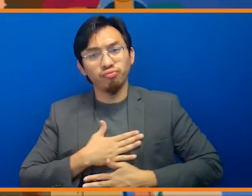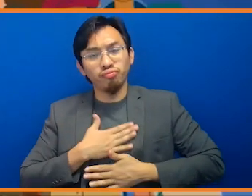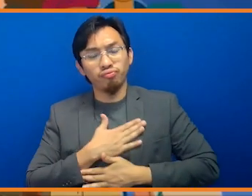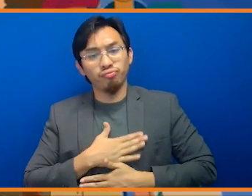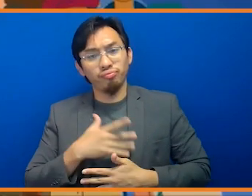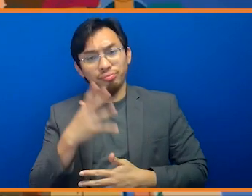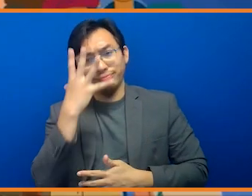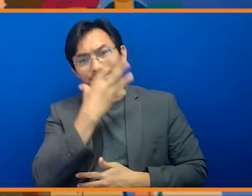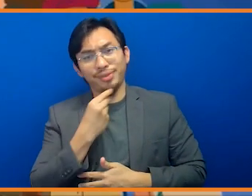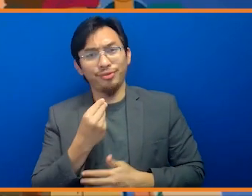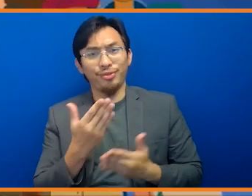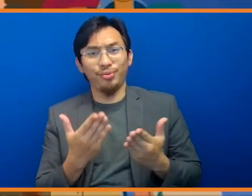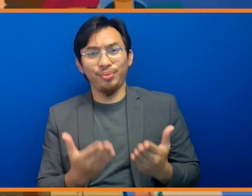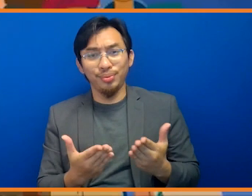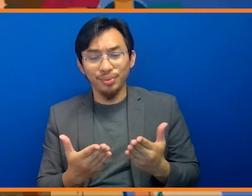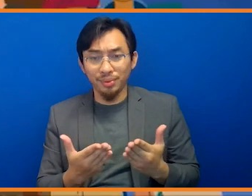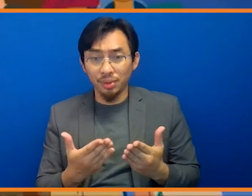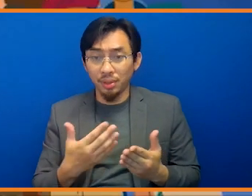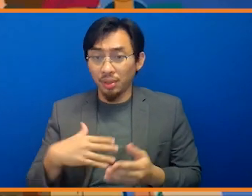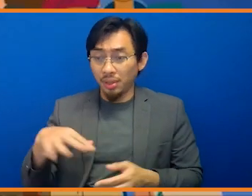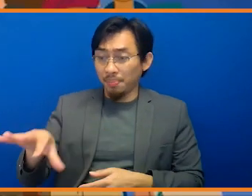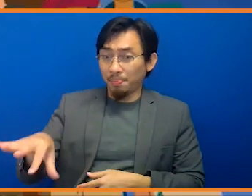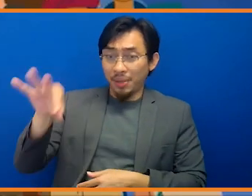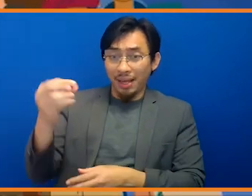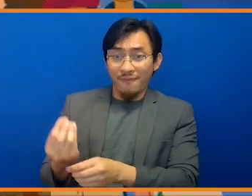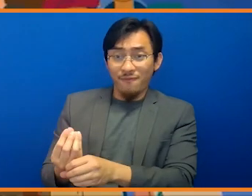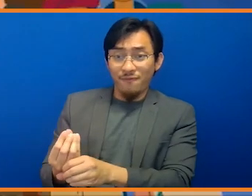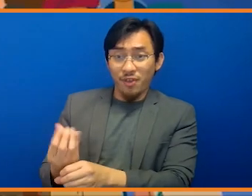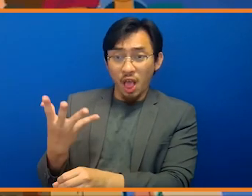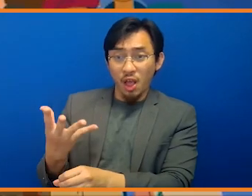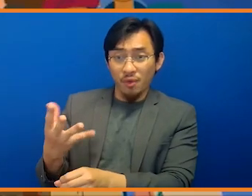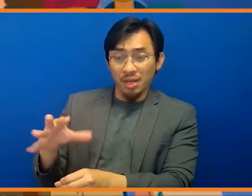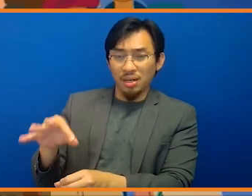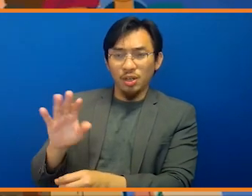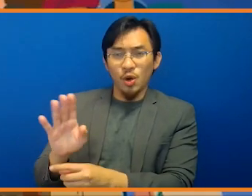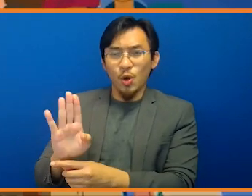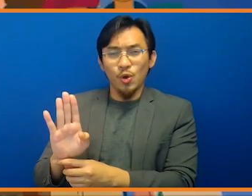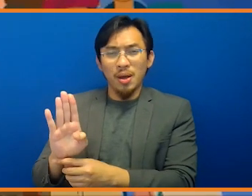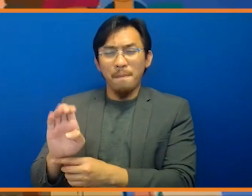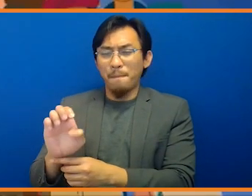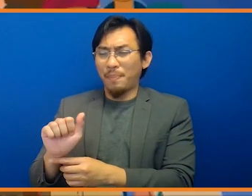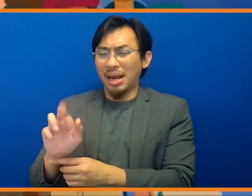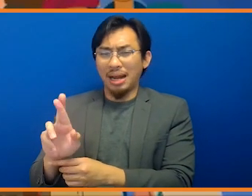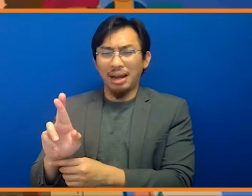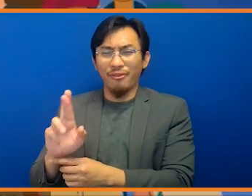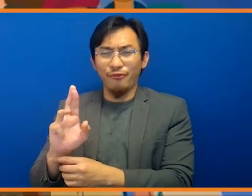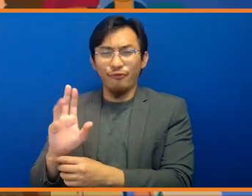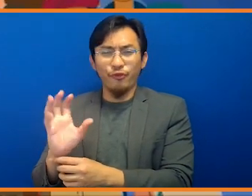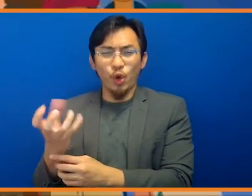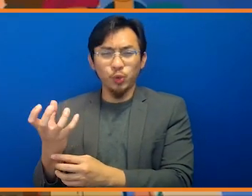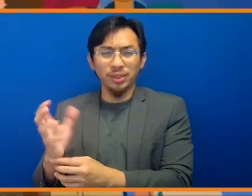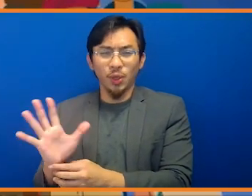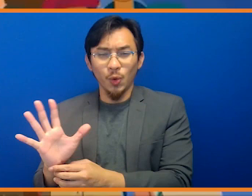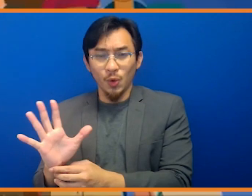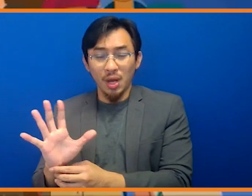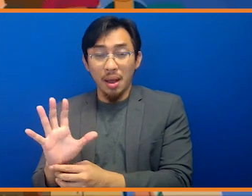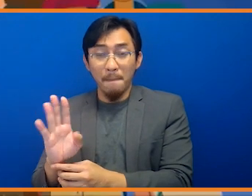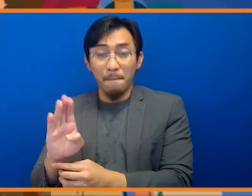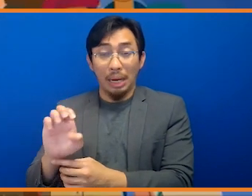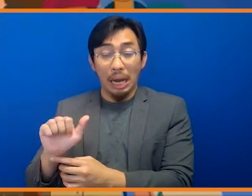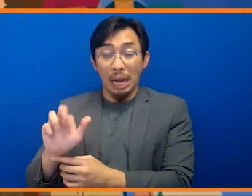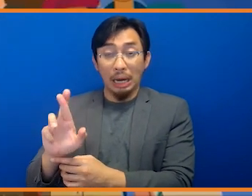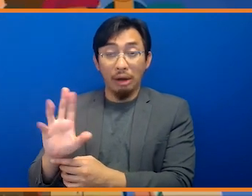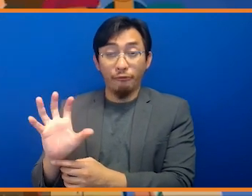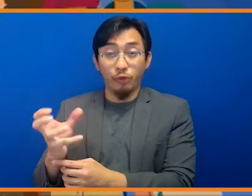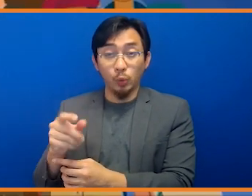but once picked, the flower does not bear fruit. What bears fruit is a flower that